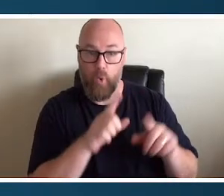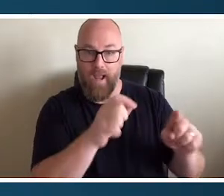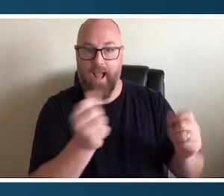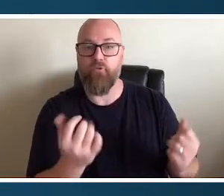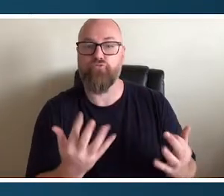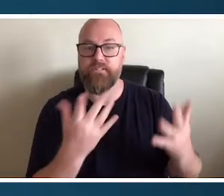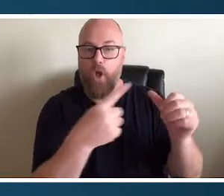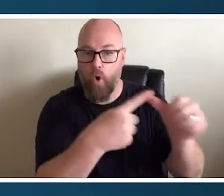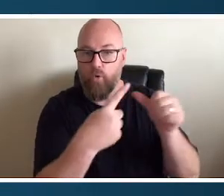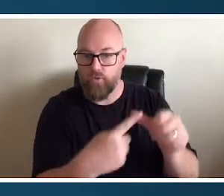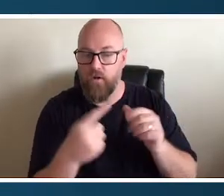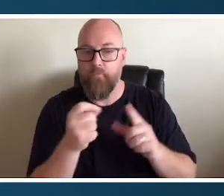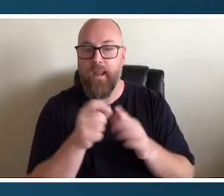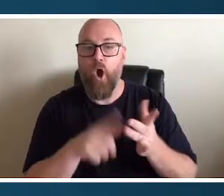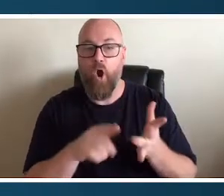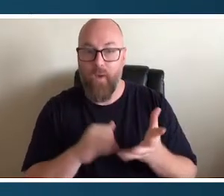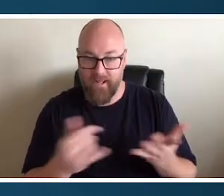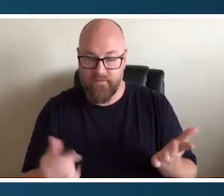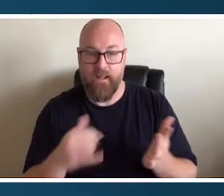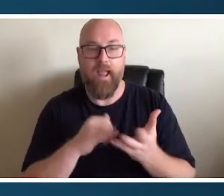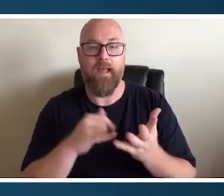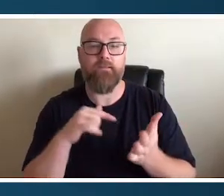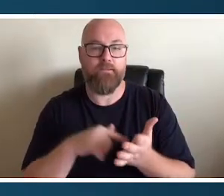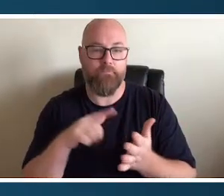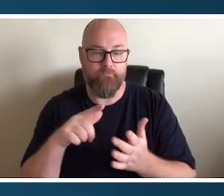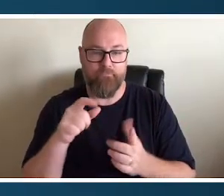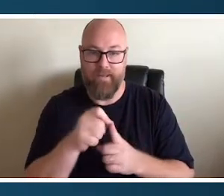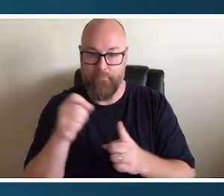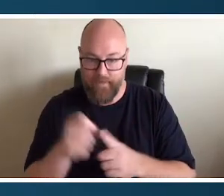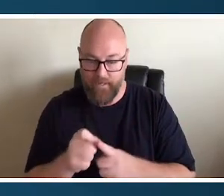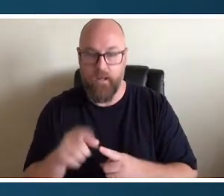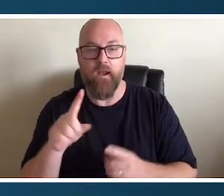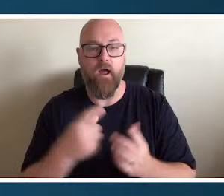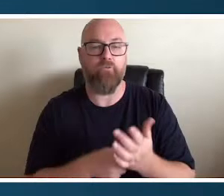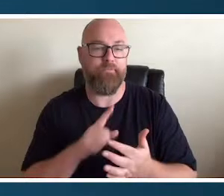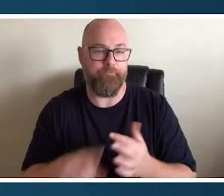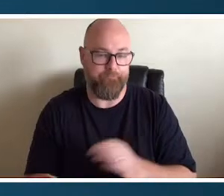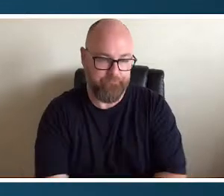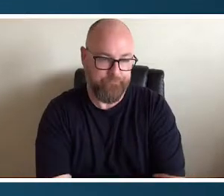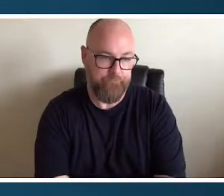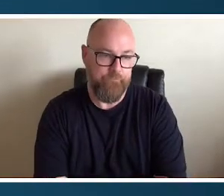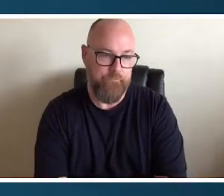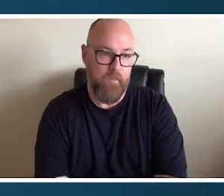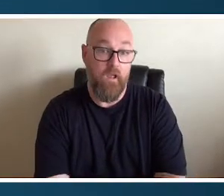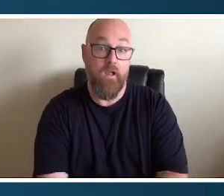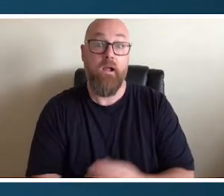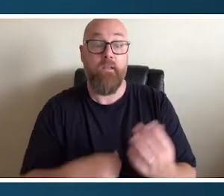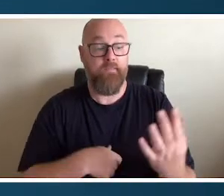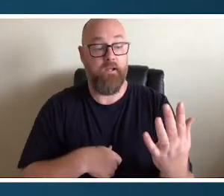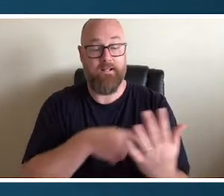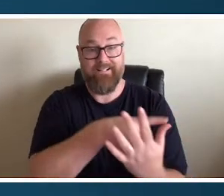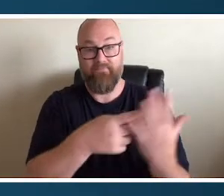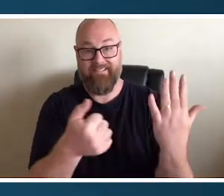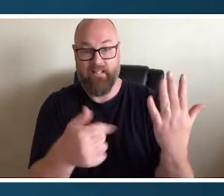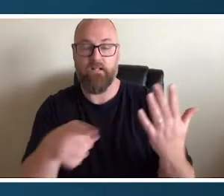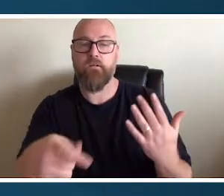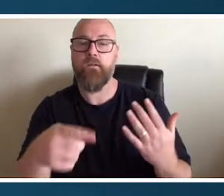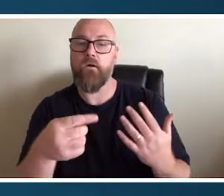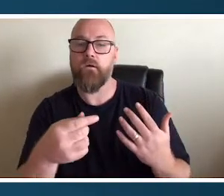PLS, SWP, and RSE that we have just collected through this survey. The last three columns in black colors